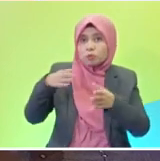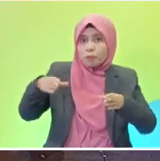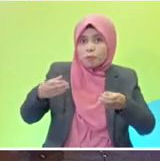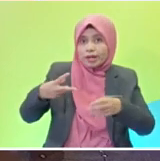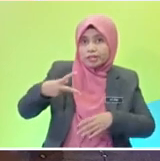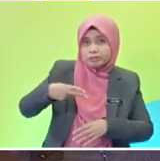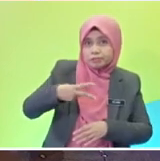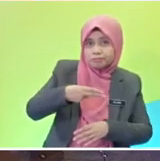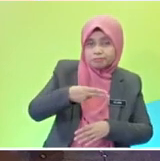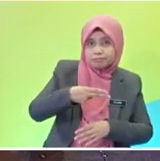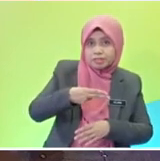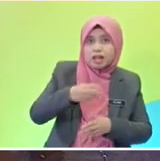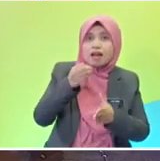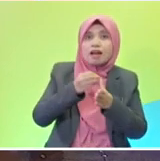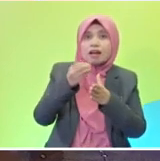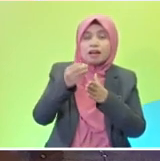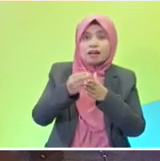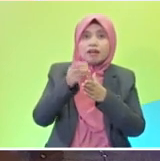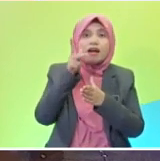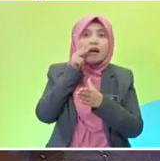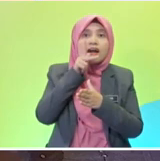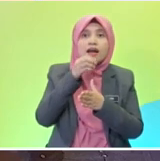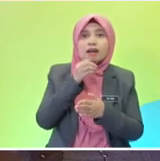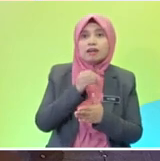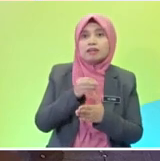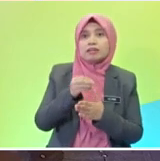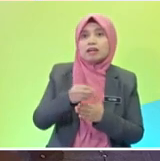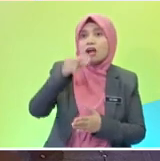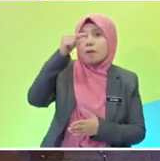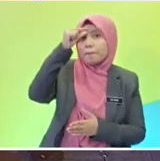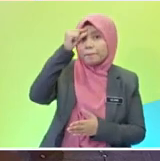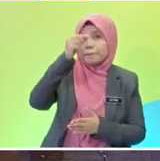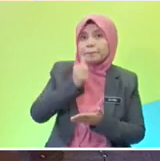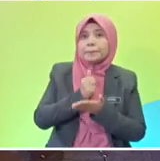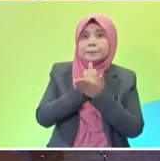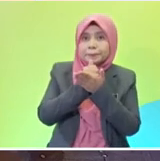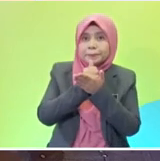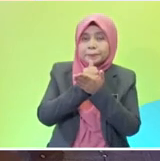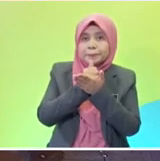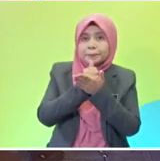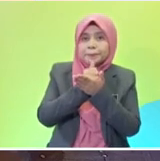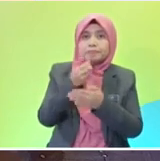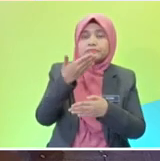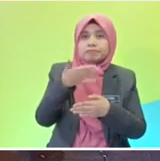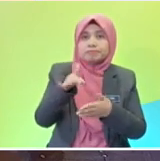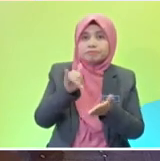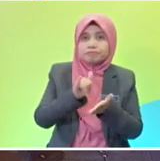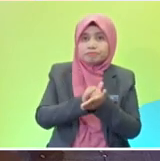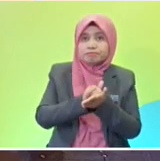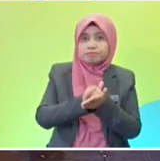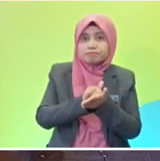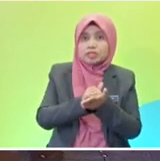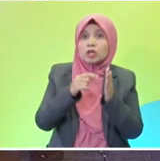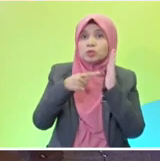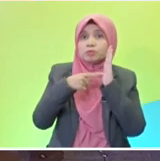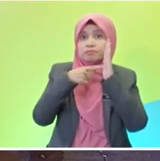sister to cut the paper for you. That's even better. Yeah. Now, we're going to use this color paper.